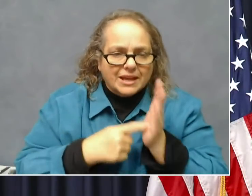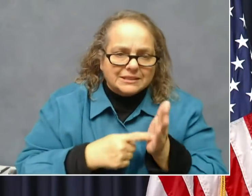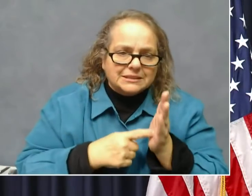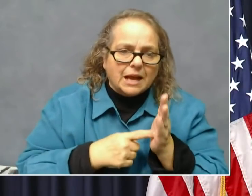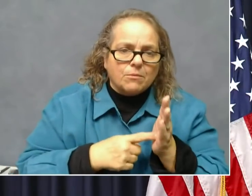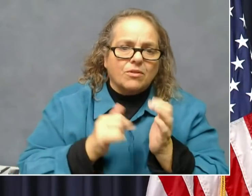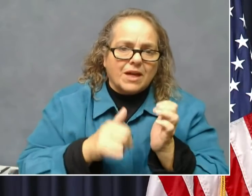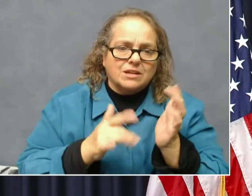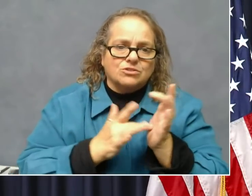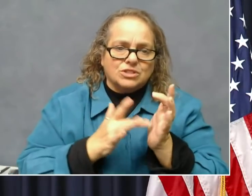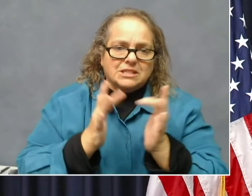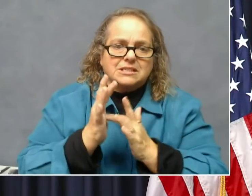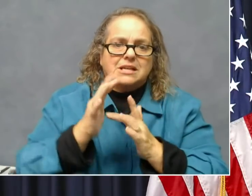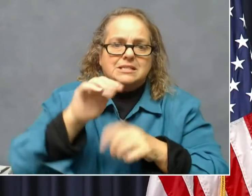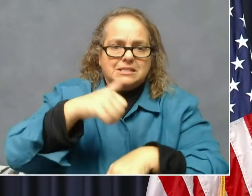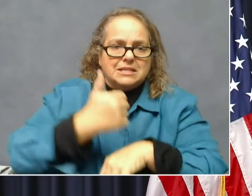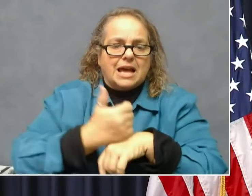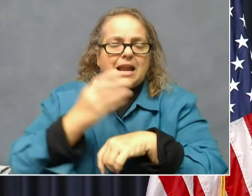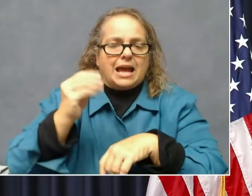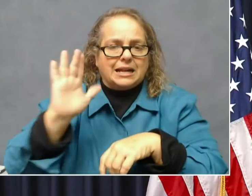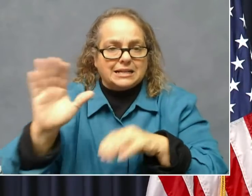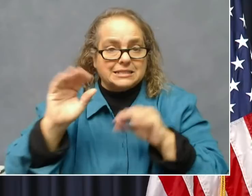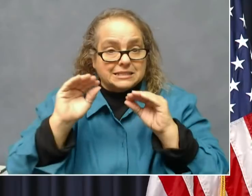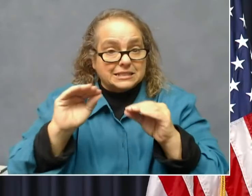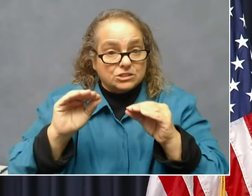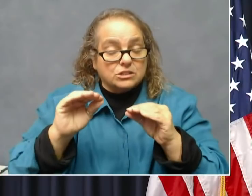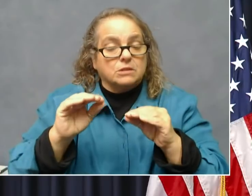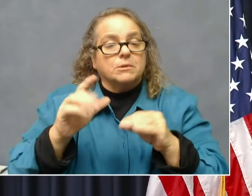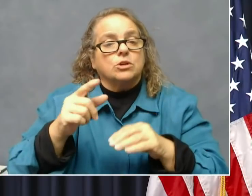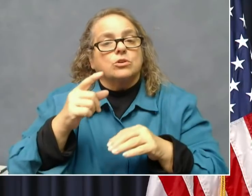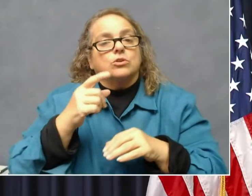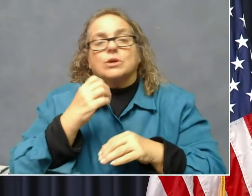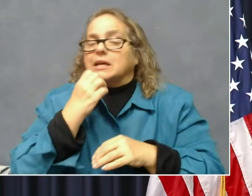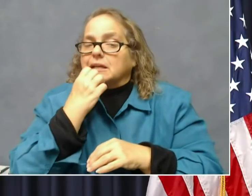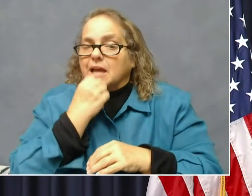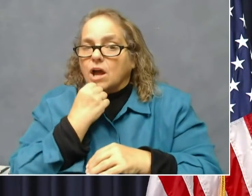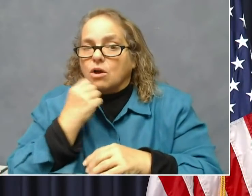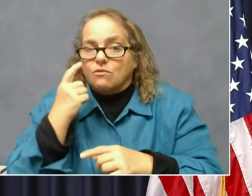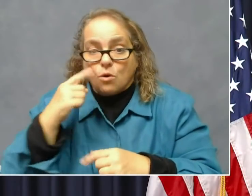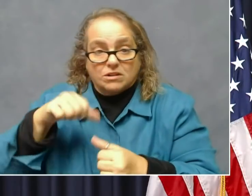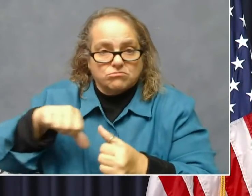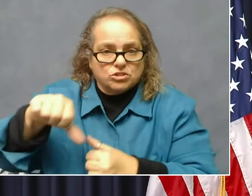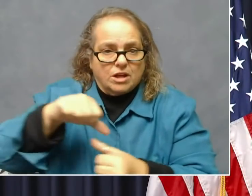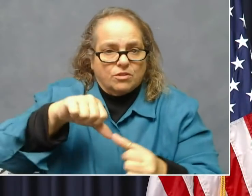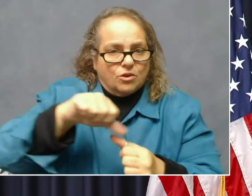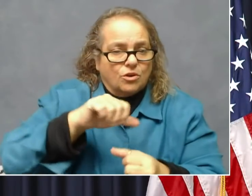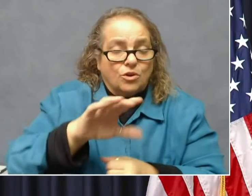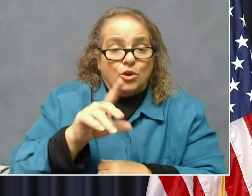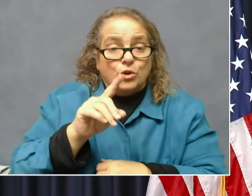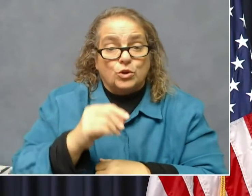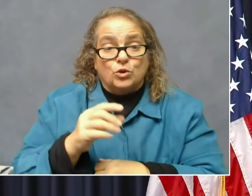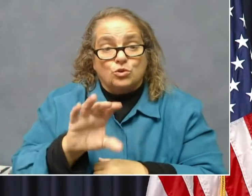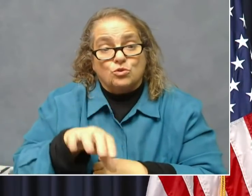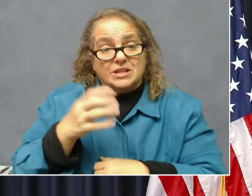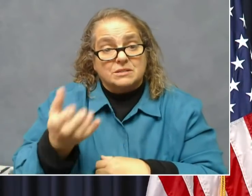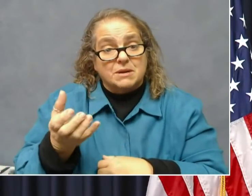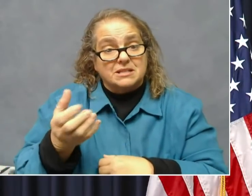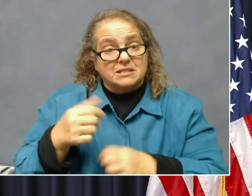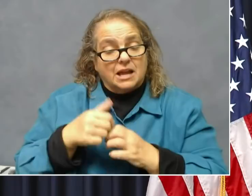set in his teachings about caring for one another. Let's not do Christmas in a way